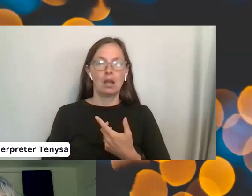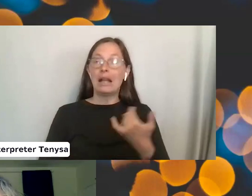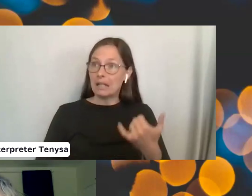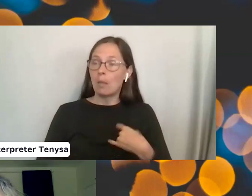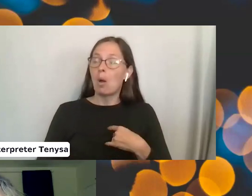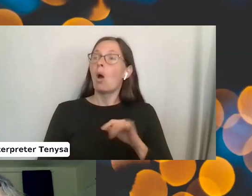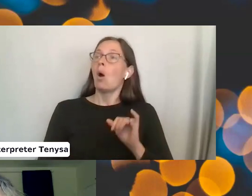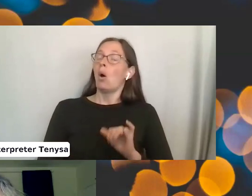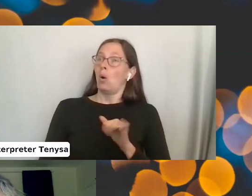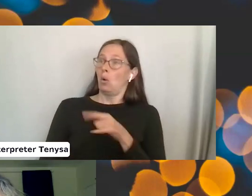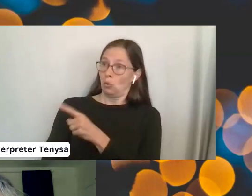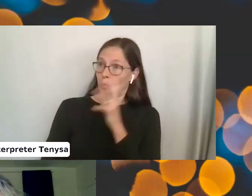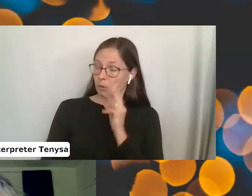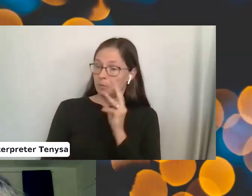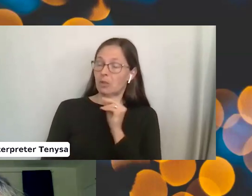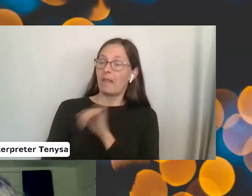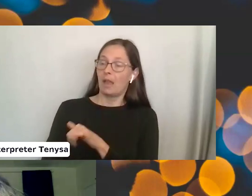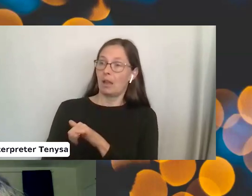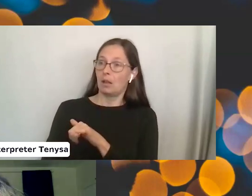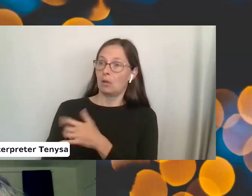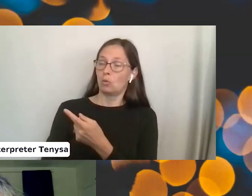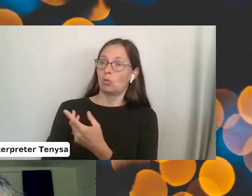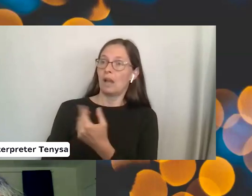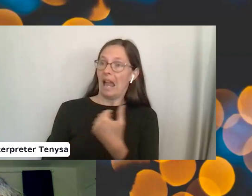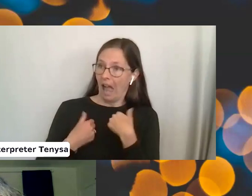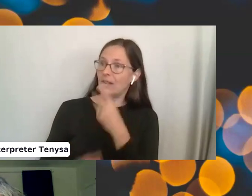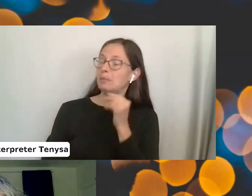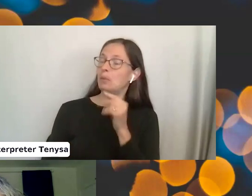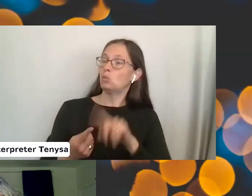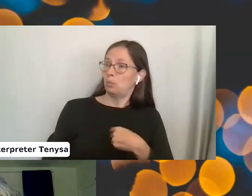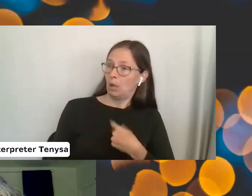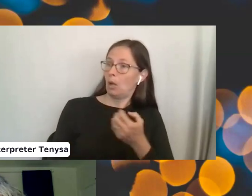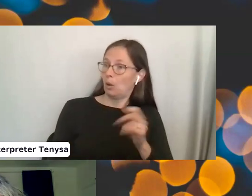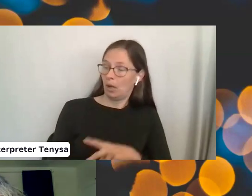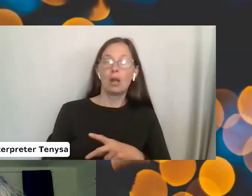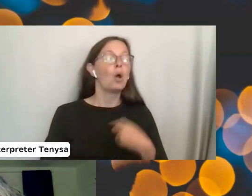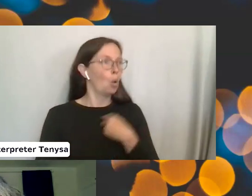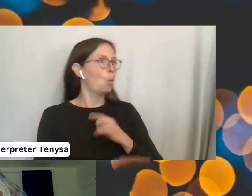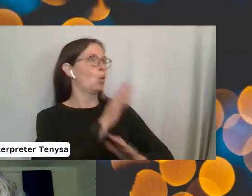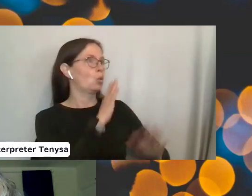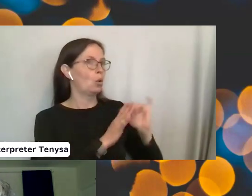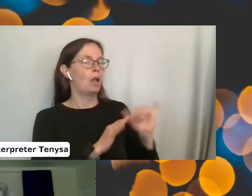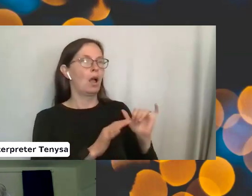you're having an experience to me. Okay. Well, Yeah. Where we used to kind of go,